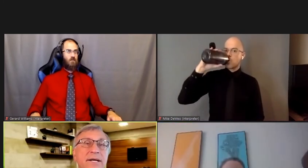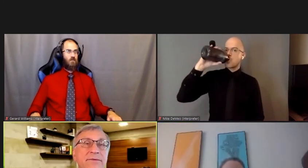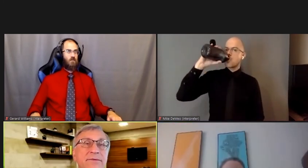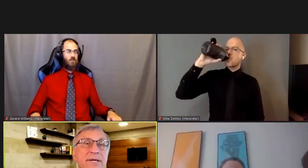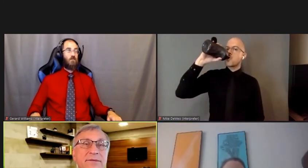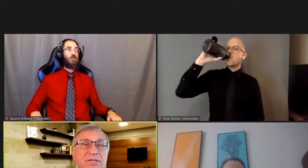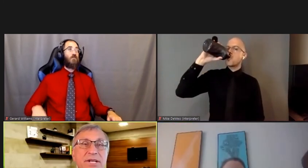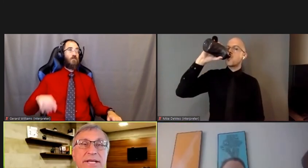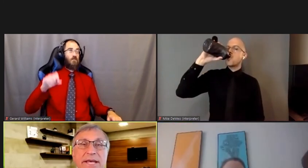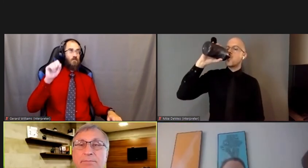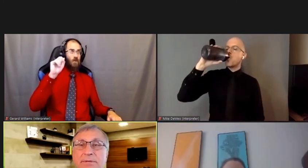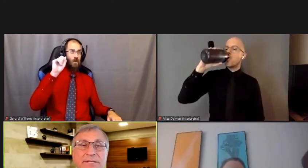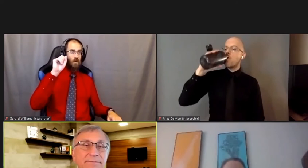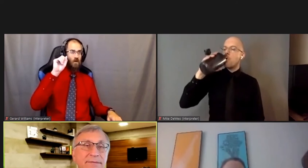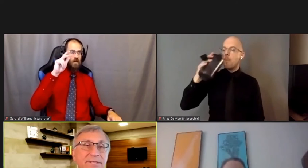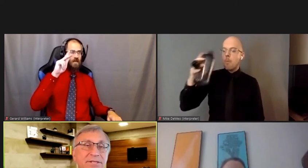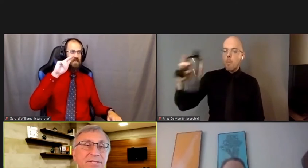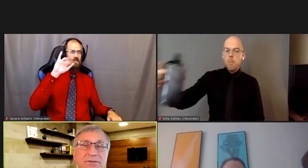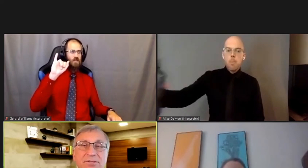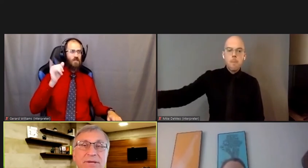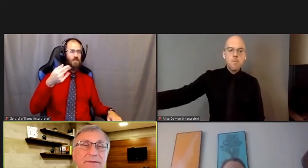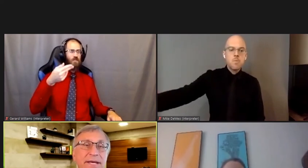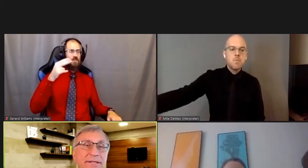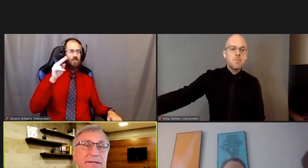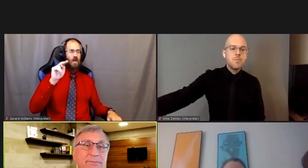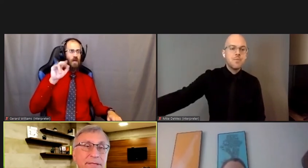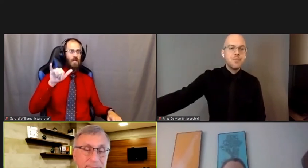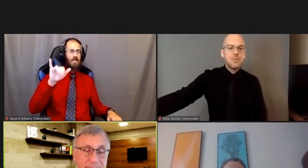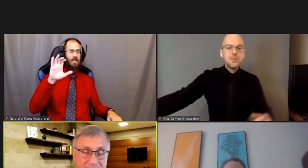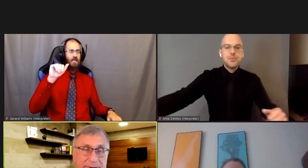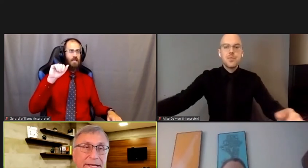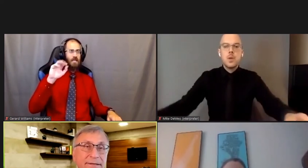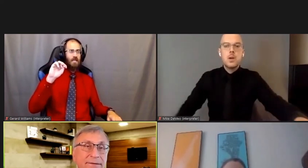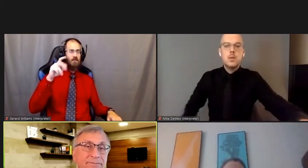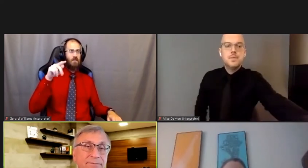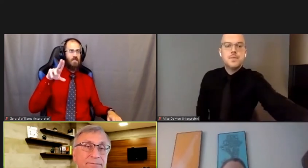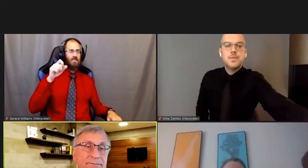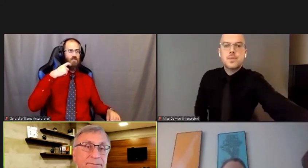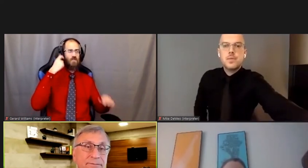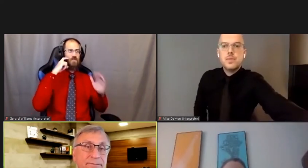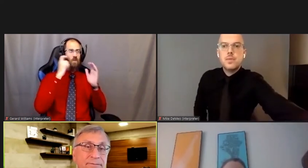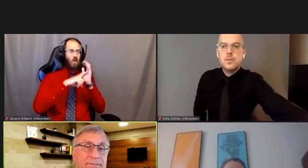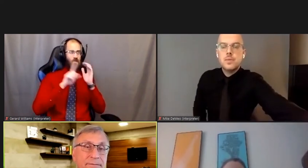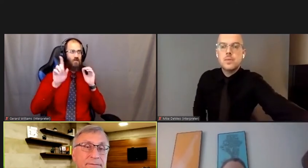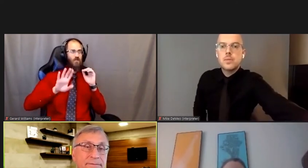Okay. Johnny Campus, I just noticed you have a hand up. Please go ahead.